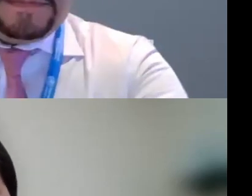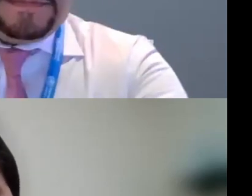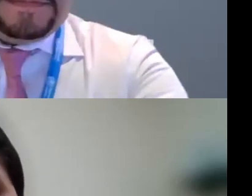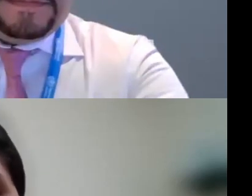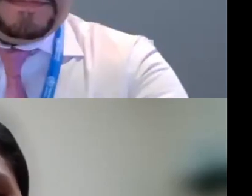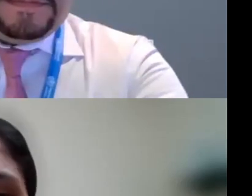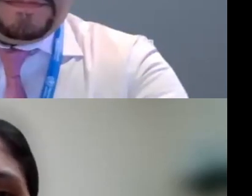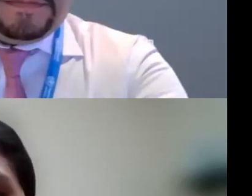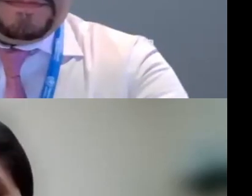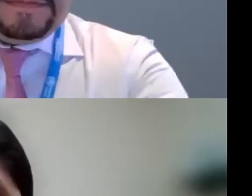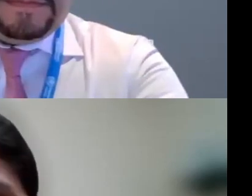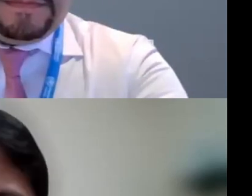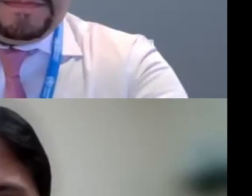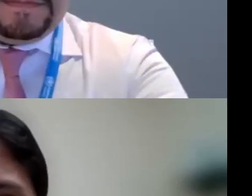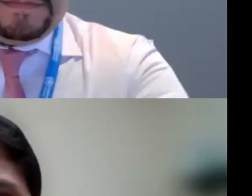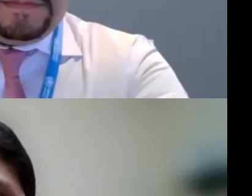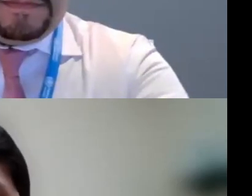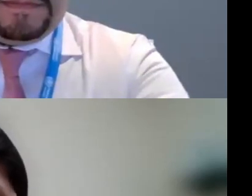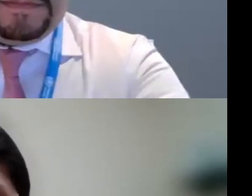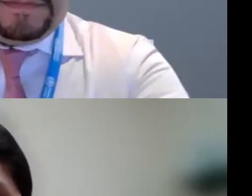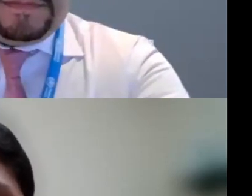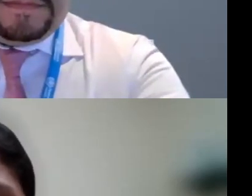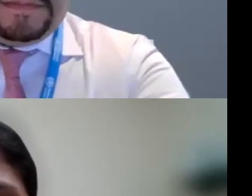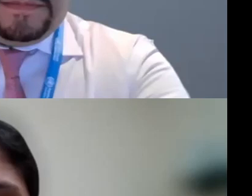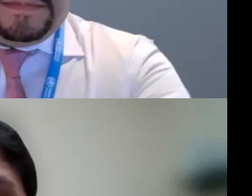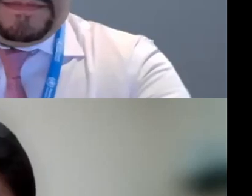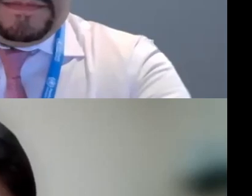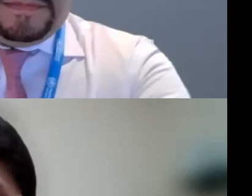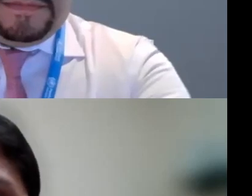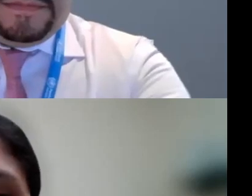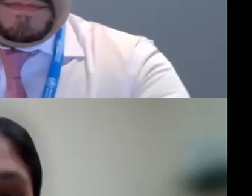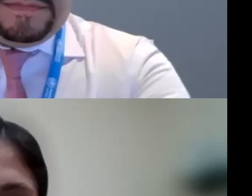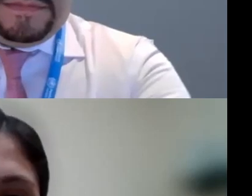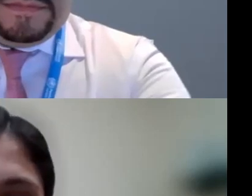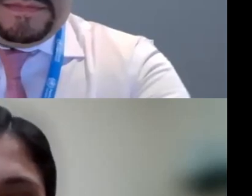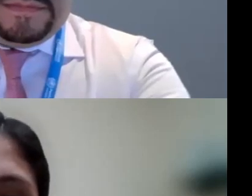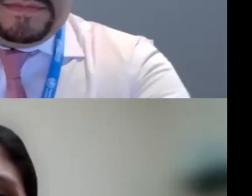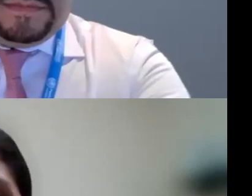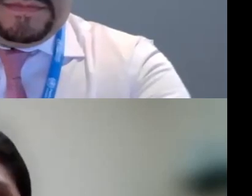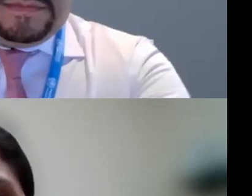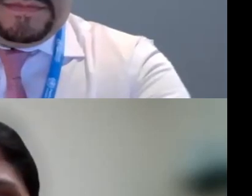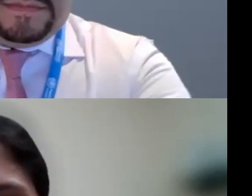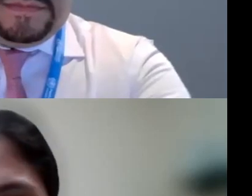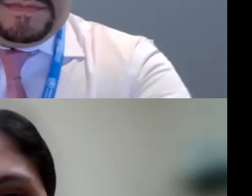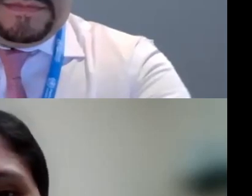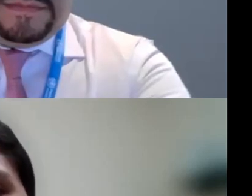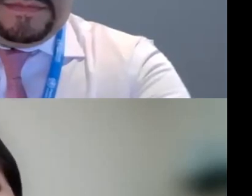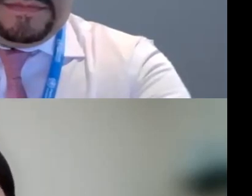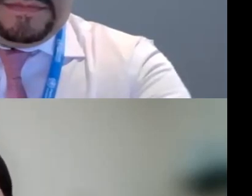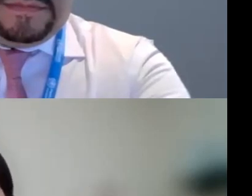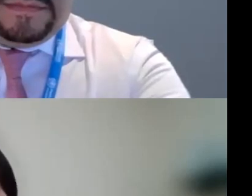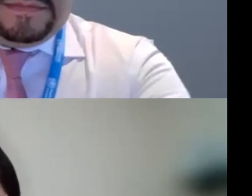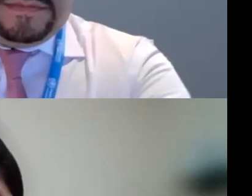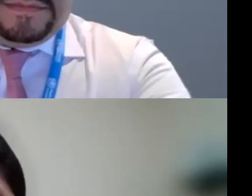the survey, and one of the main things that we found as challenges and barriers is the lack of information, and